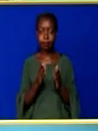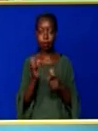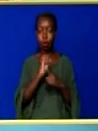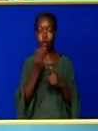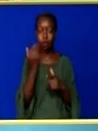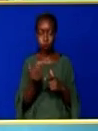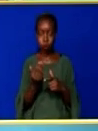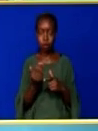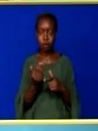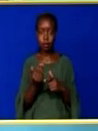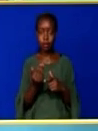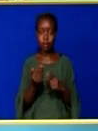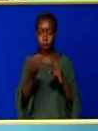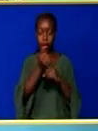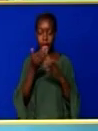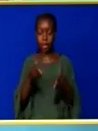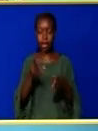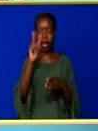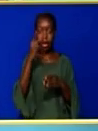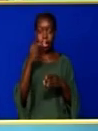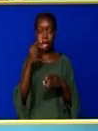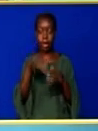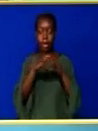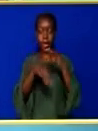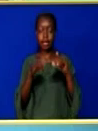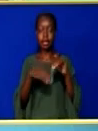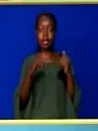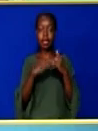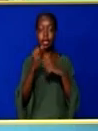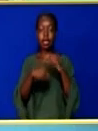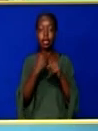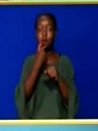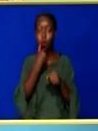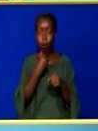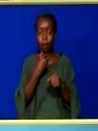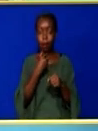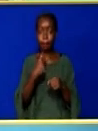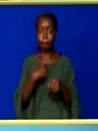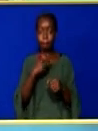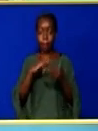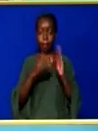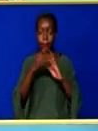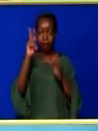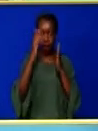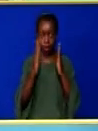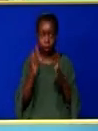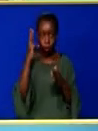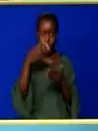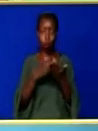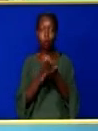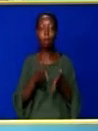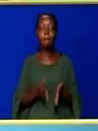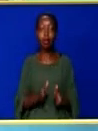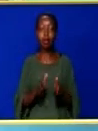child found in Kenya below 8 years of age, that person qualifies to be a Kenyan citizen by birth. Yes. And